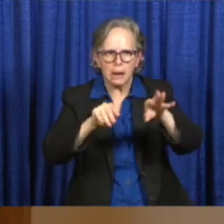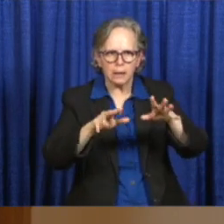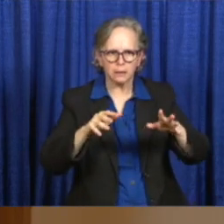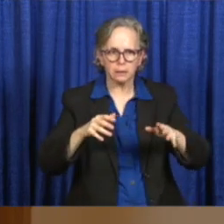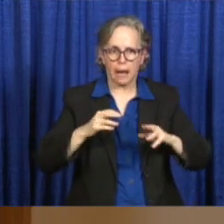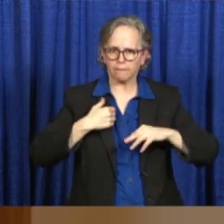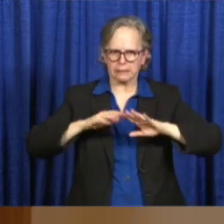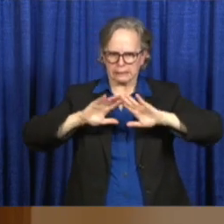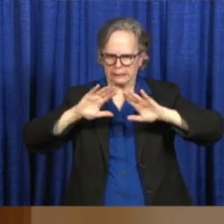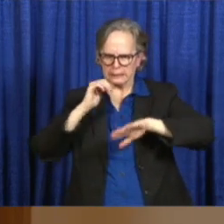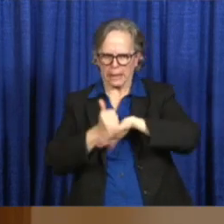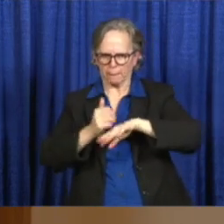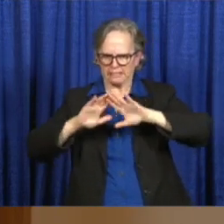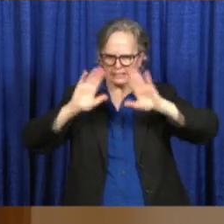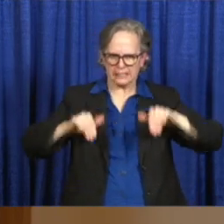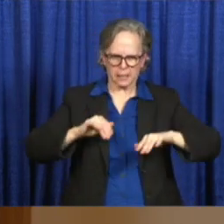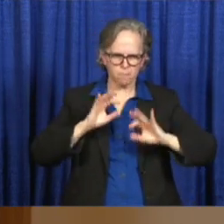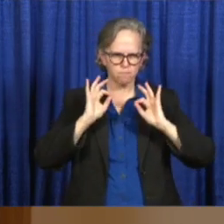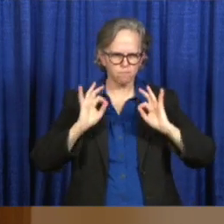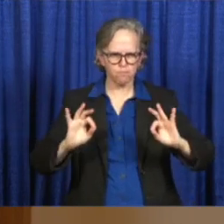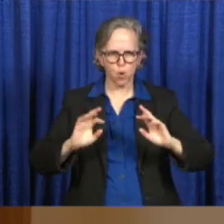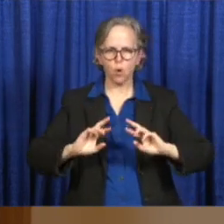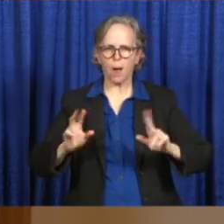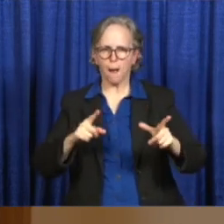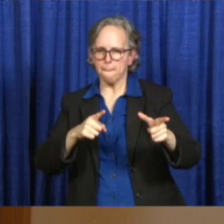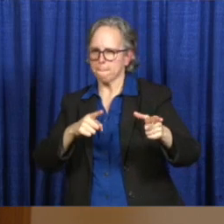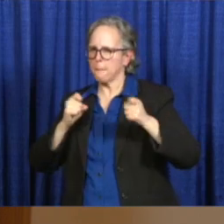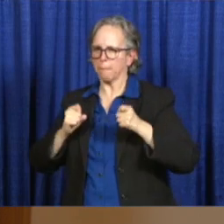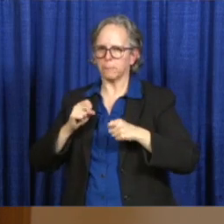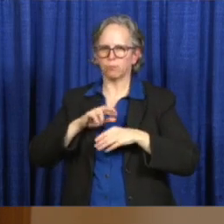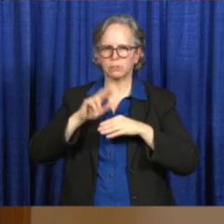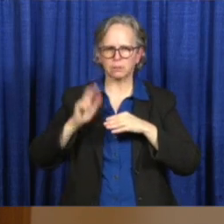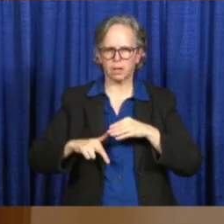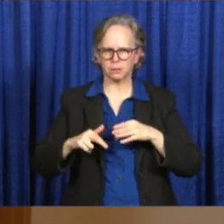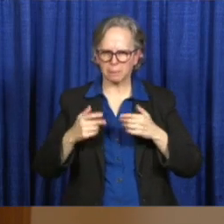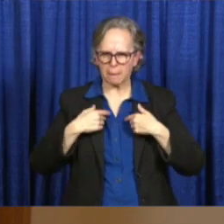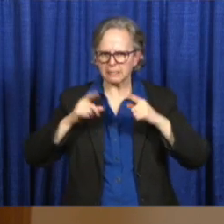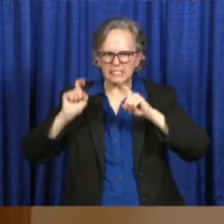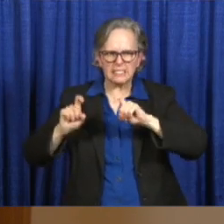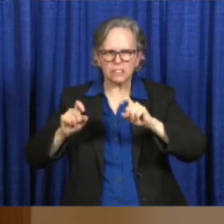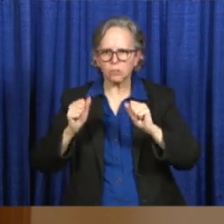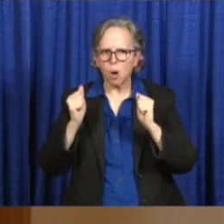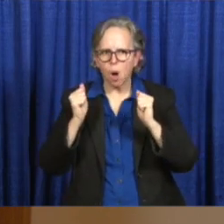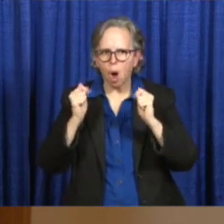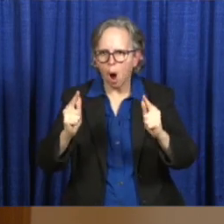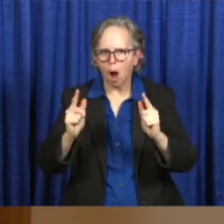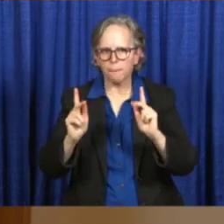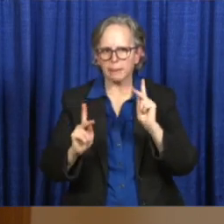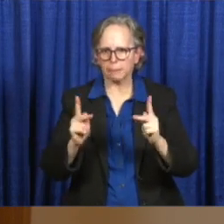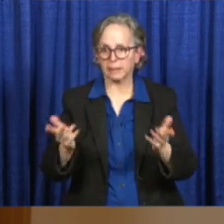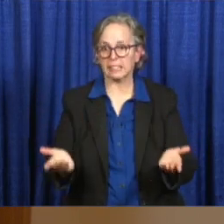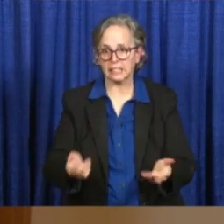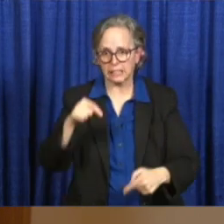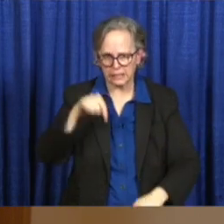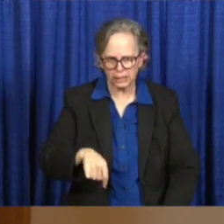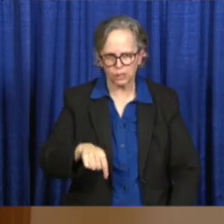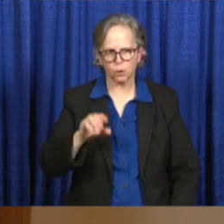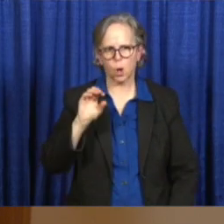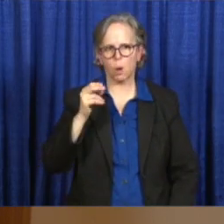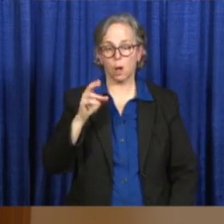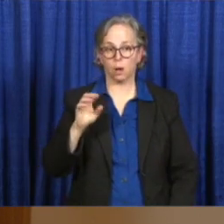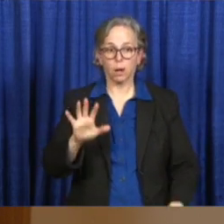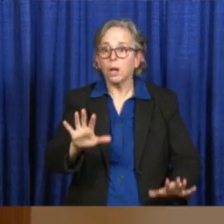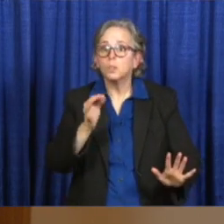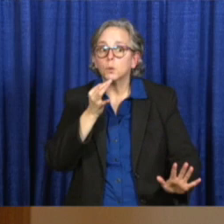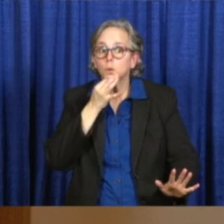built to do that rapidly so it reaches all Ohioans. So we're working on that so that the second we have the ability to